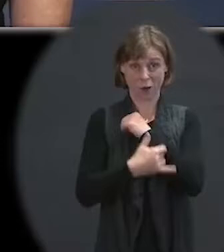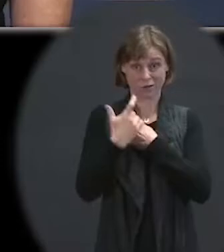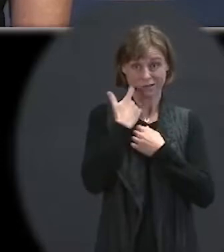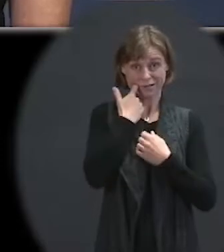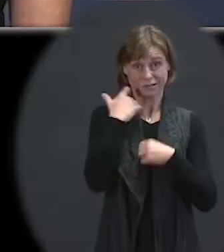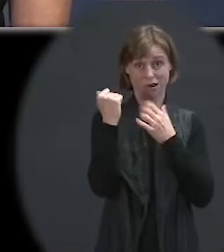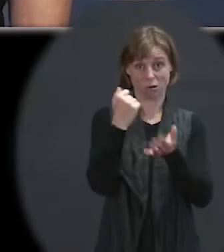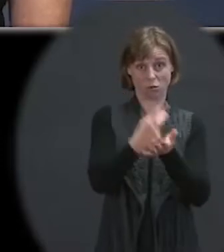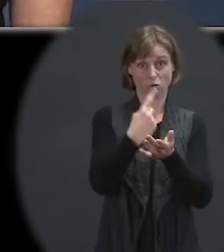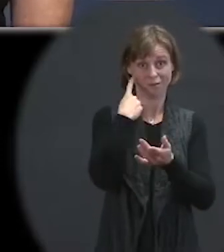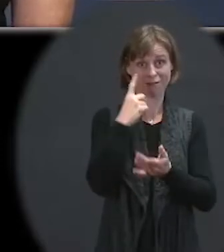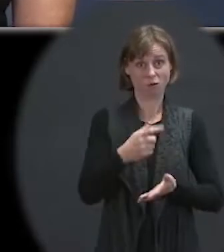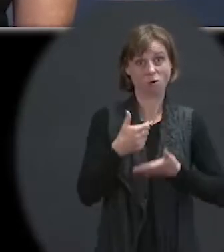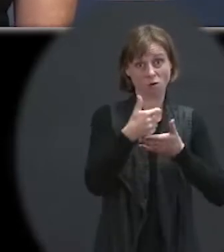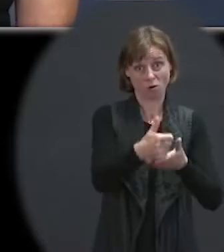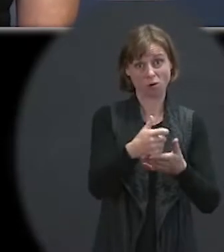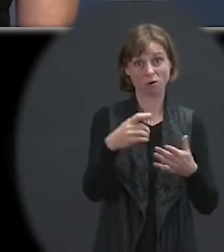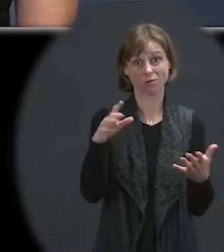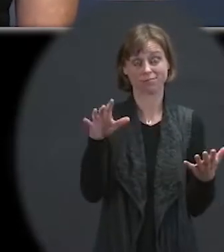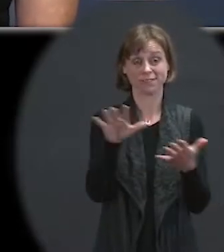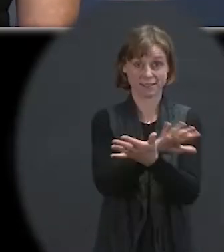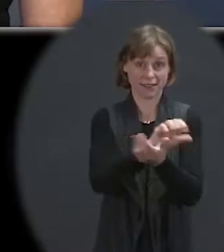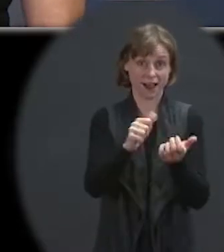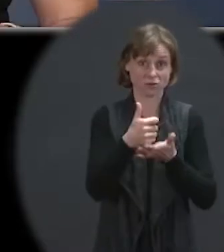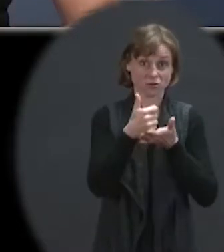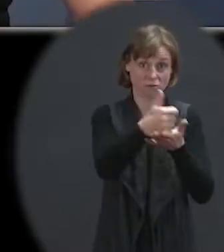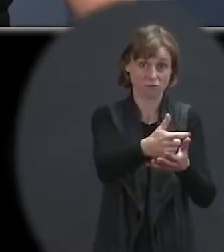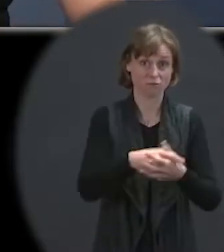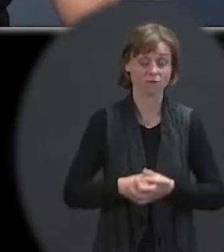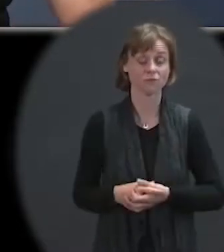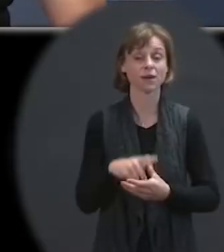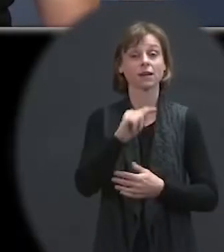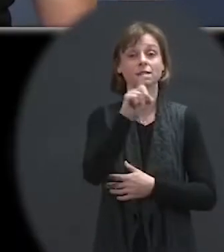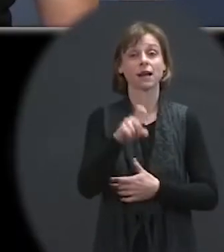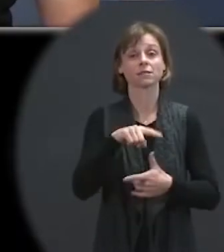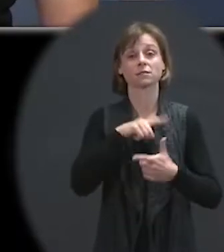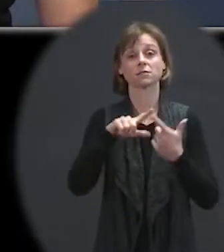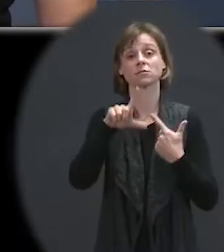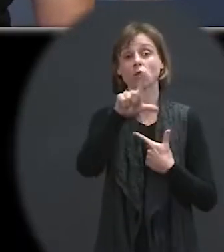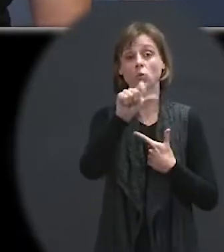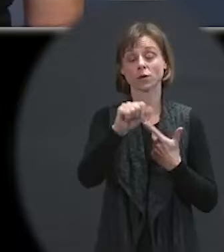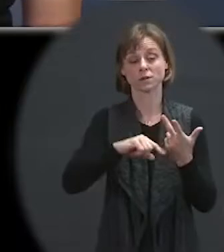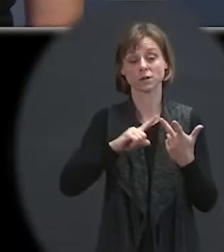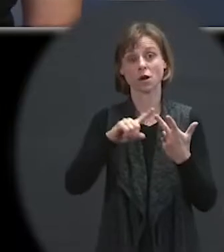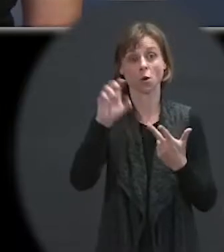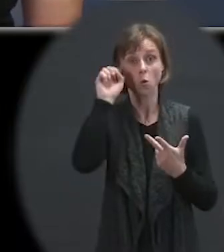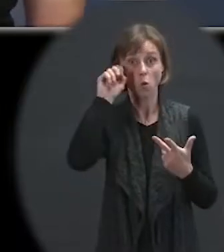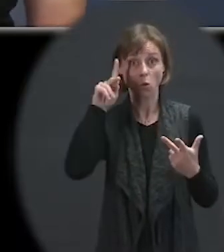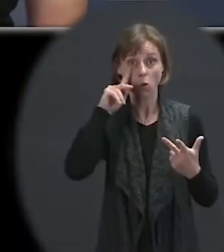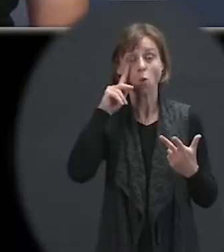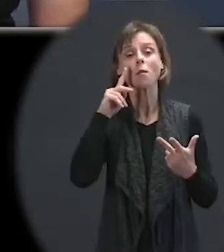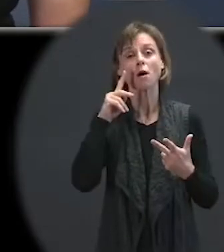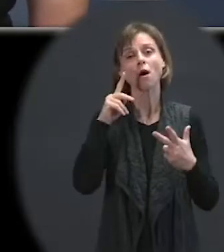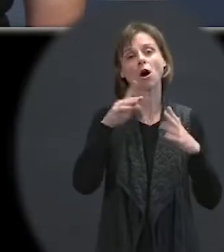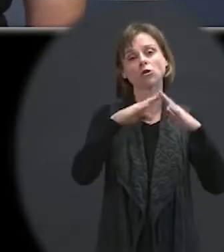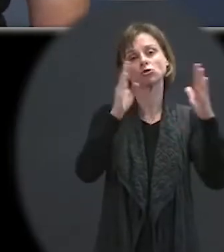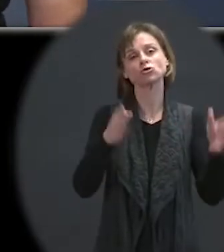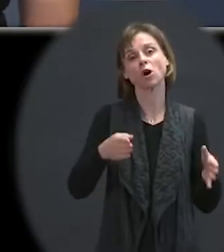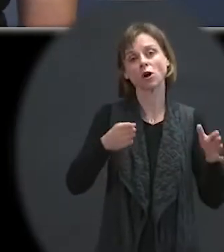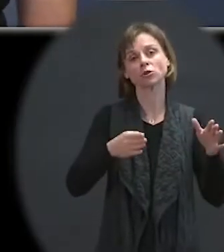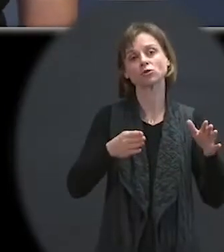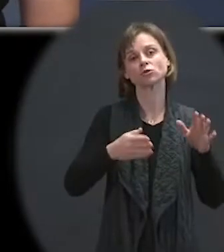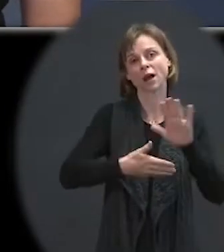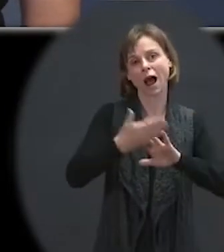for individual disaster assistance. In Texas, Louisiana, and Oklahoma, sheltering operations continue to decrease, power